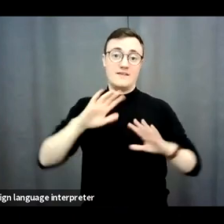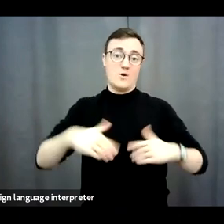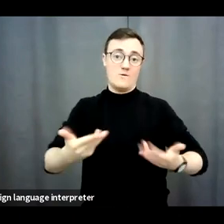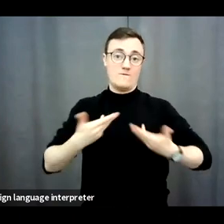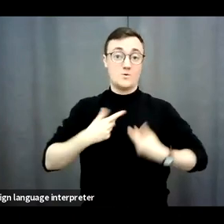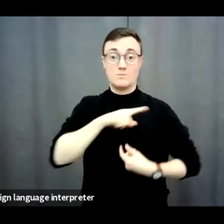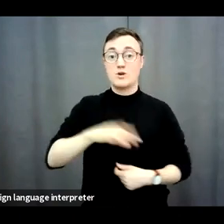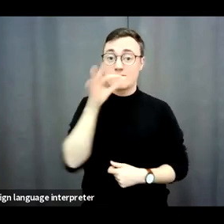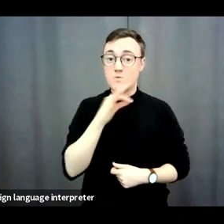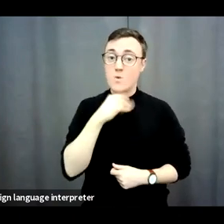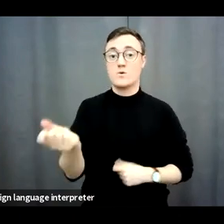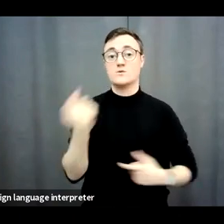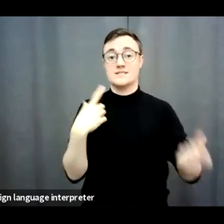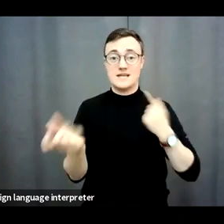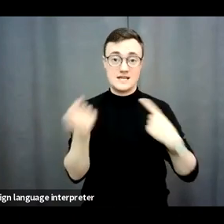of questions and